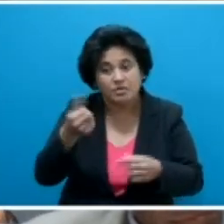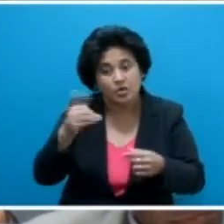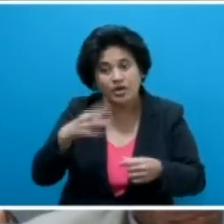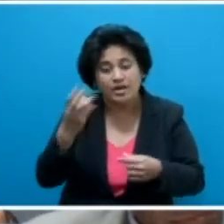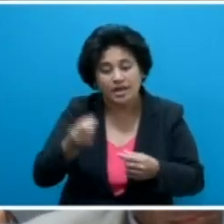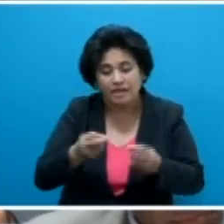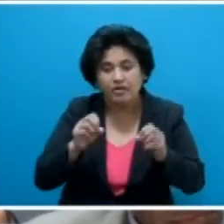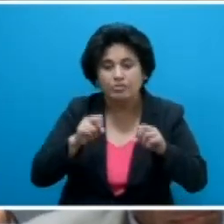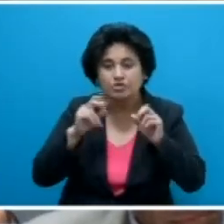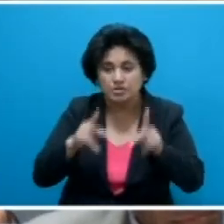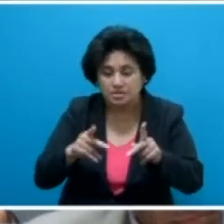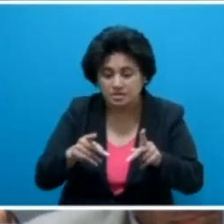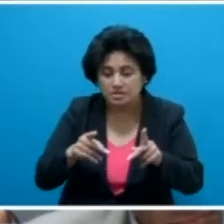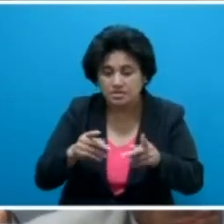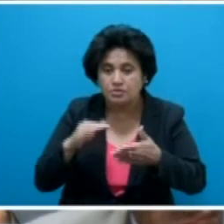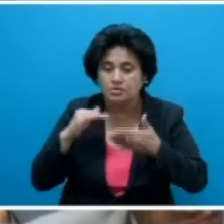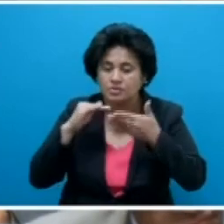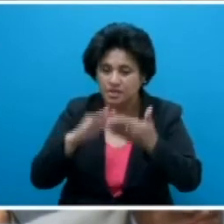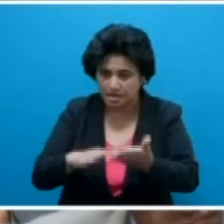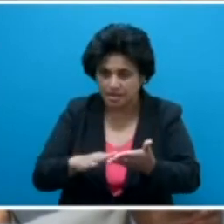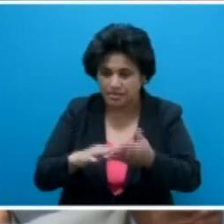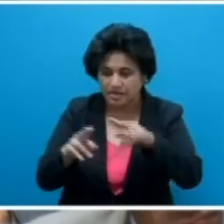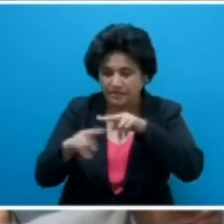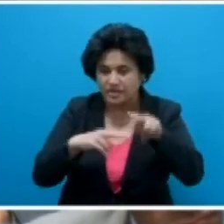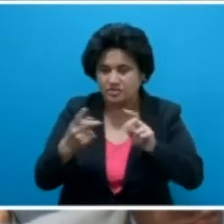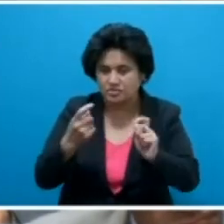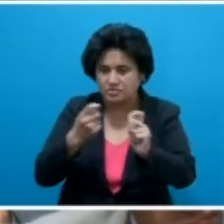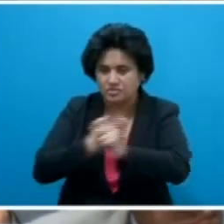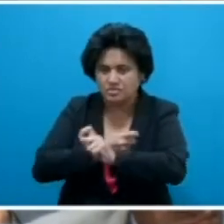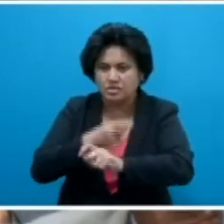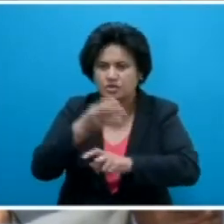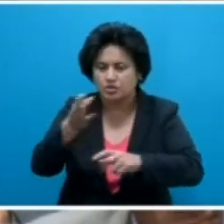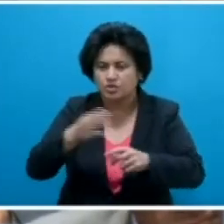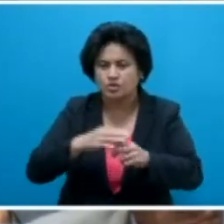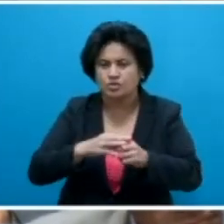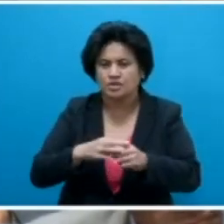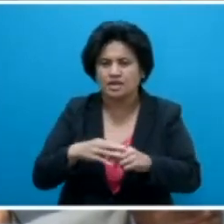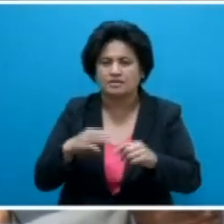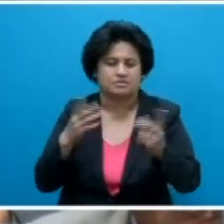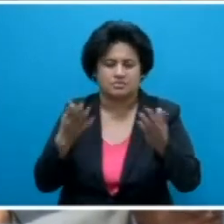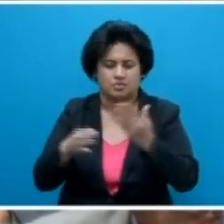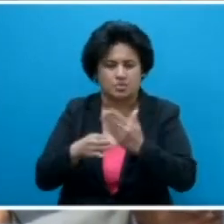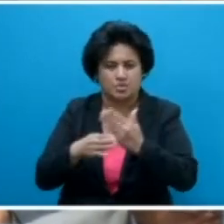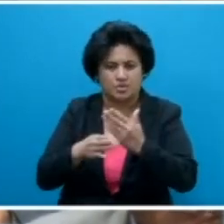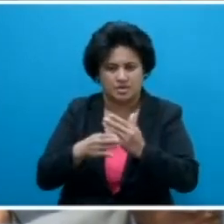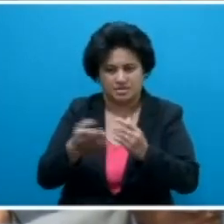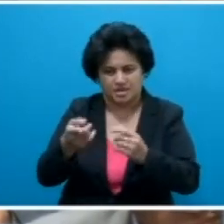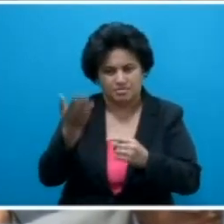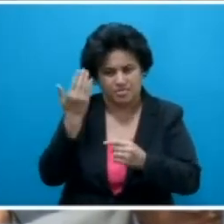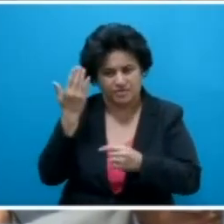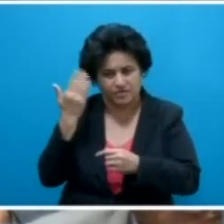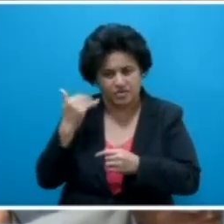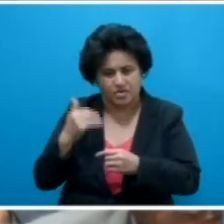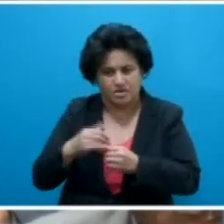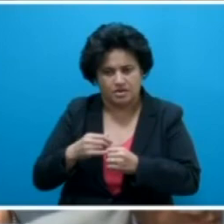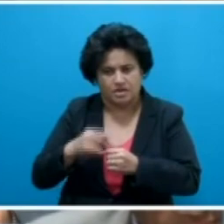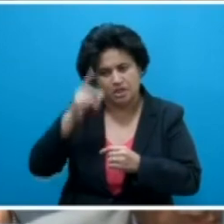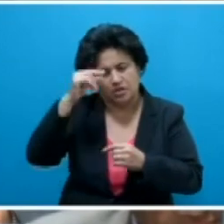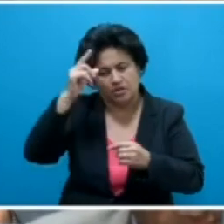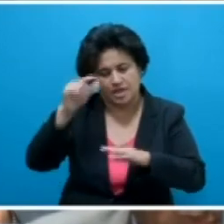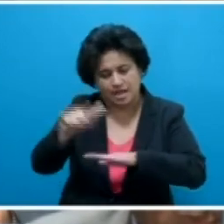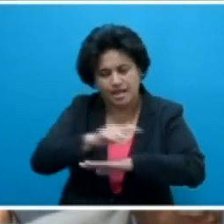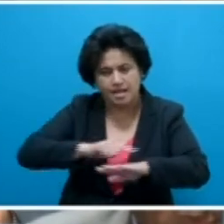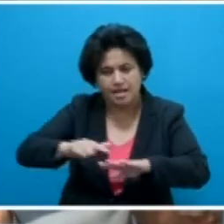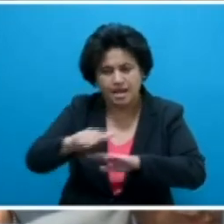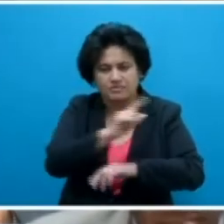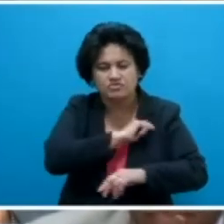transformation into a thriving economy when he was with the Tauke Land Trust Board. Unfortunately, he did almost nothing for the pine and